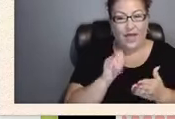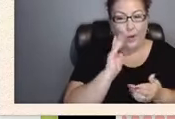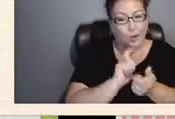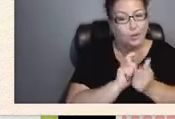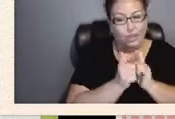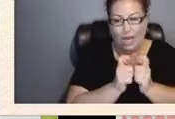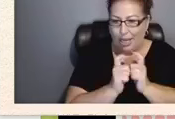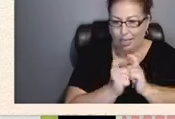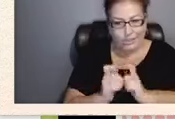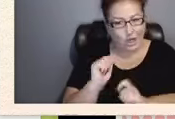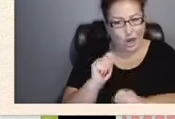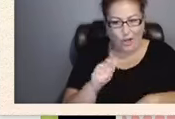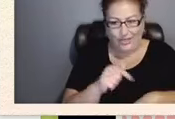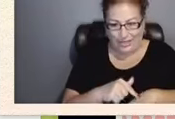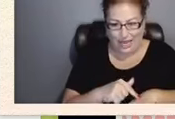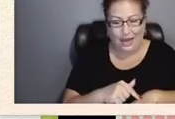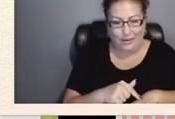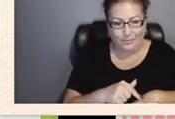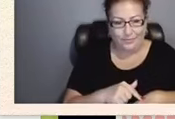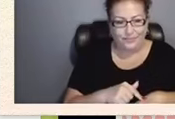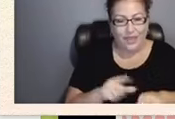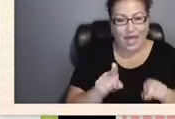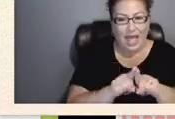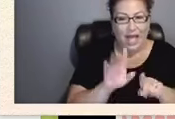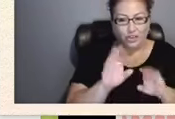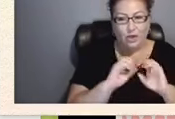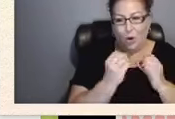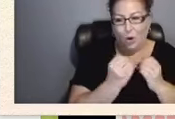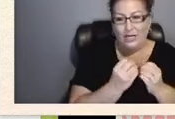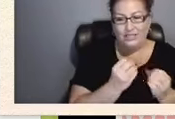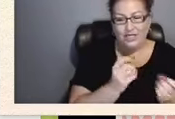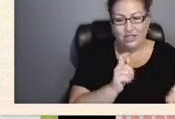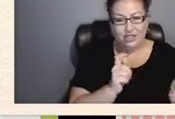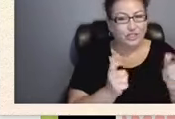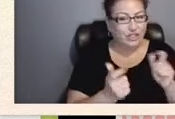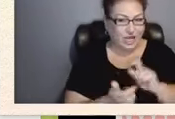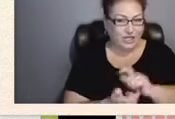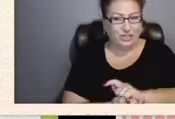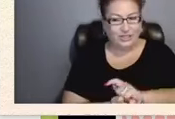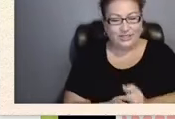time as your organization changes.